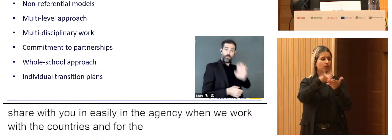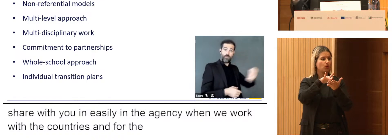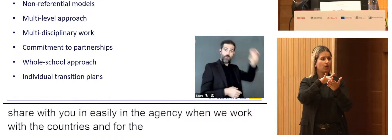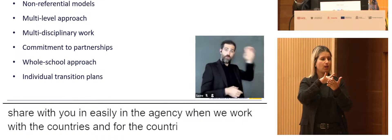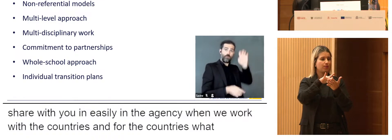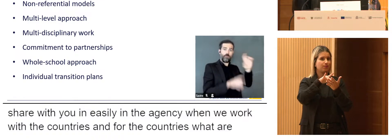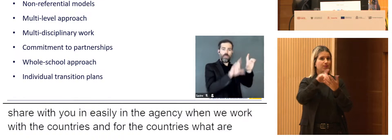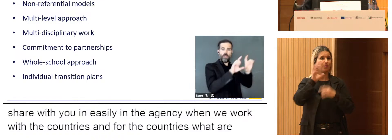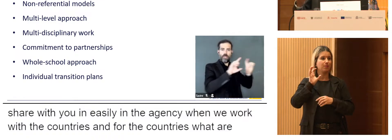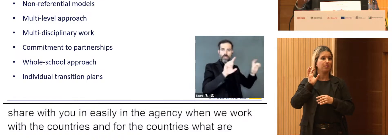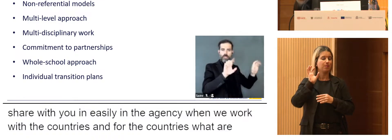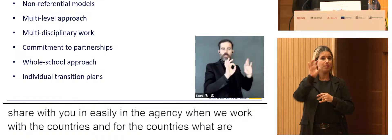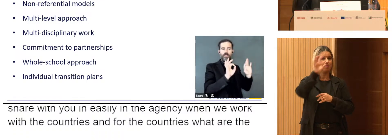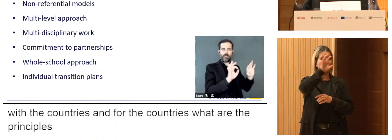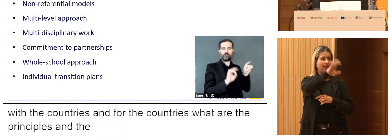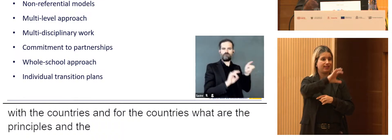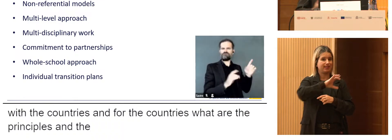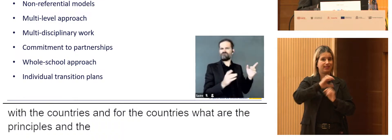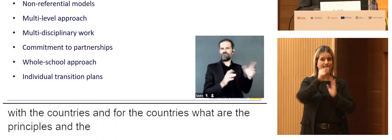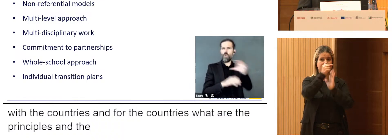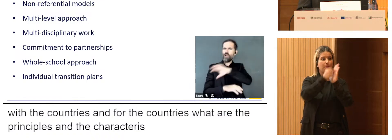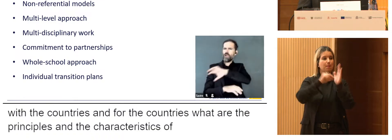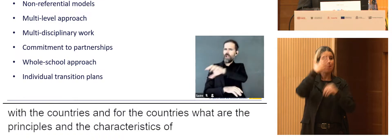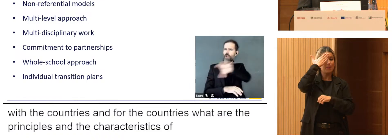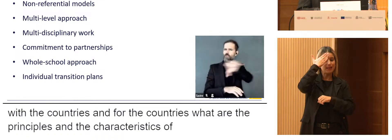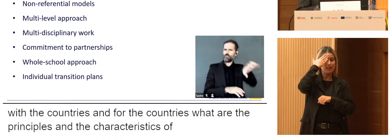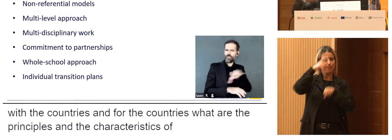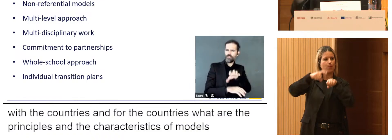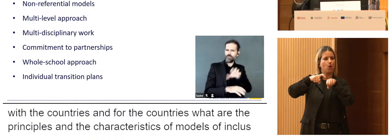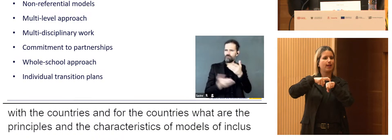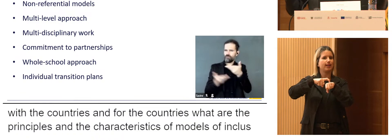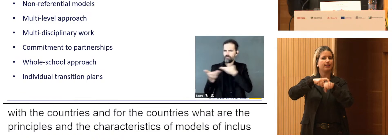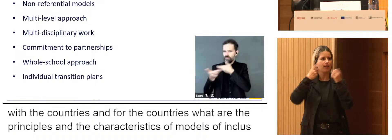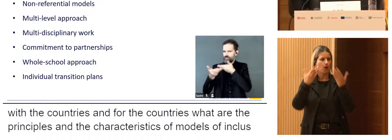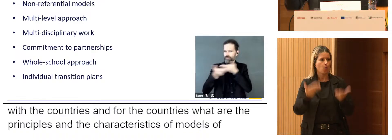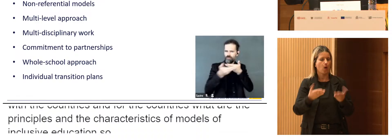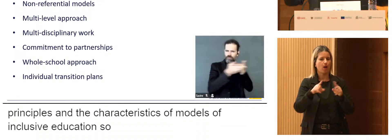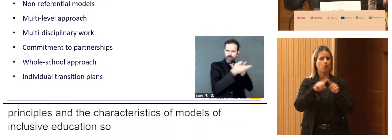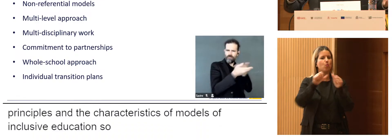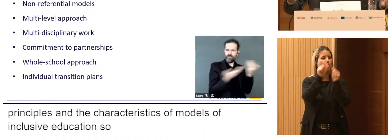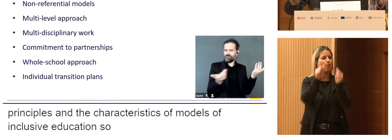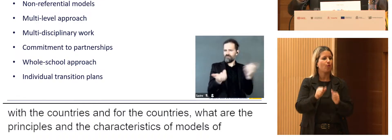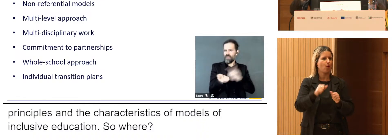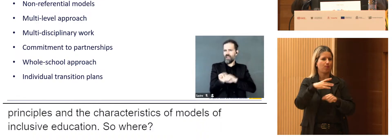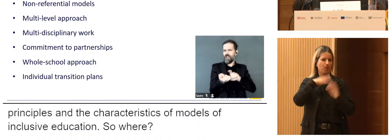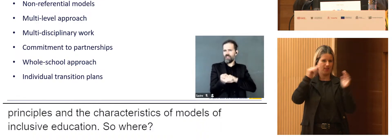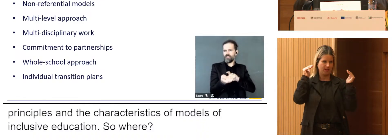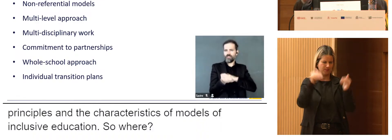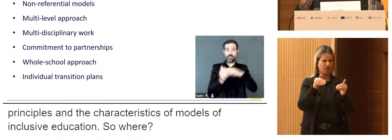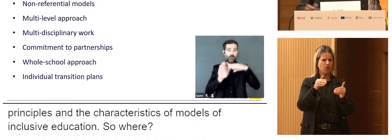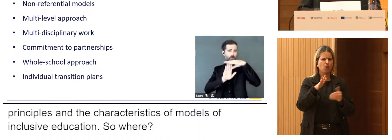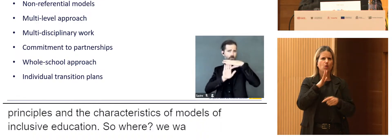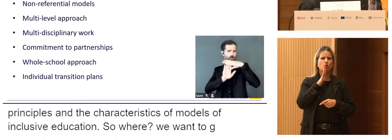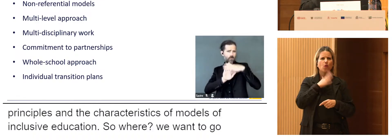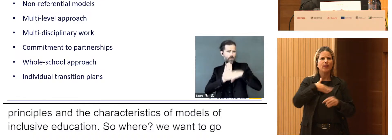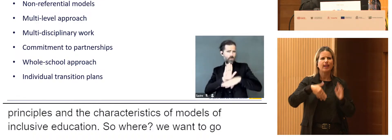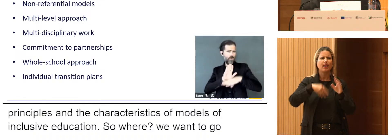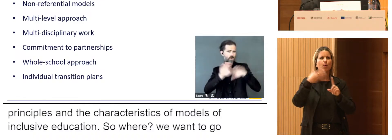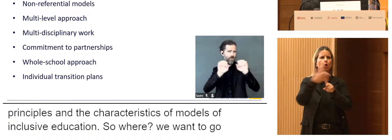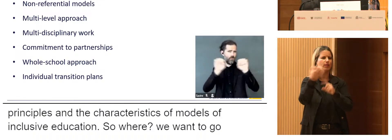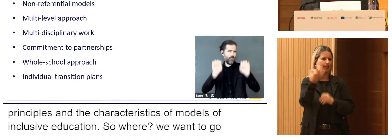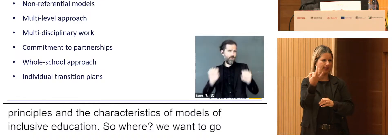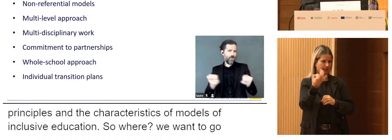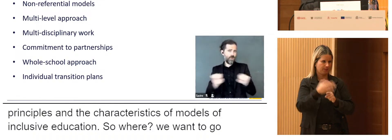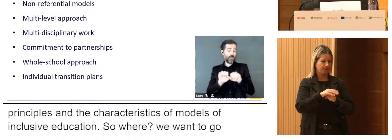the principles and the characteristics of models of inclusive education? So where do we want to go? First, we